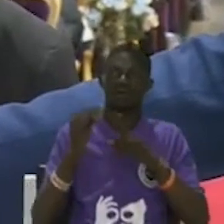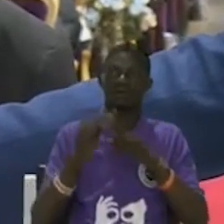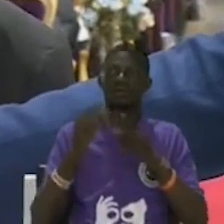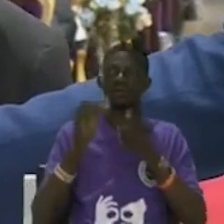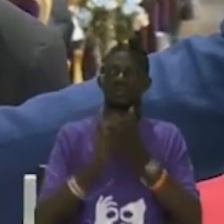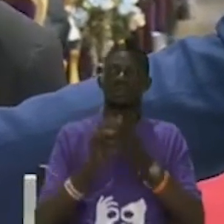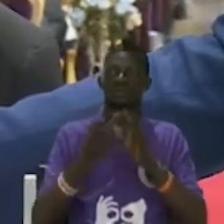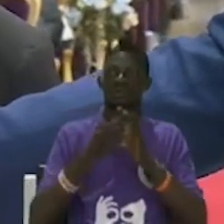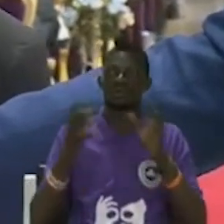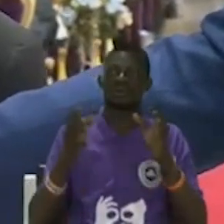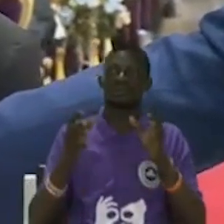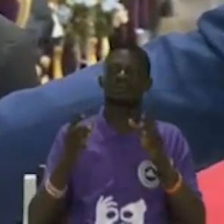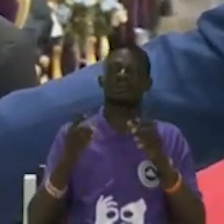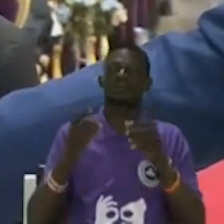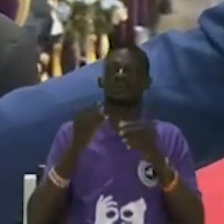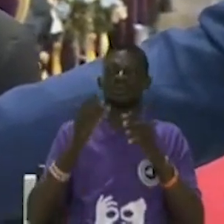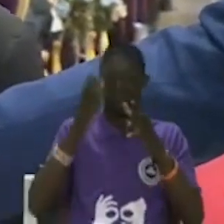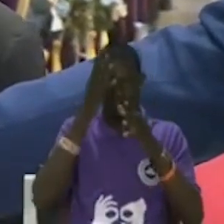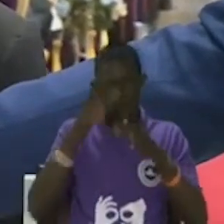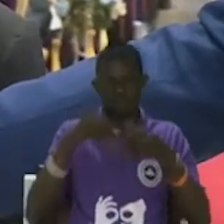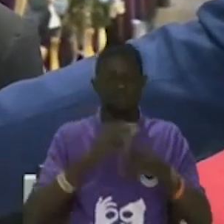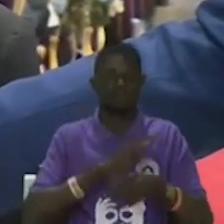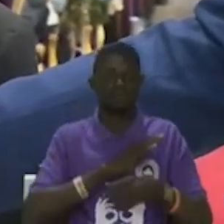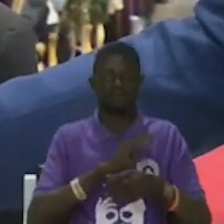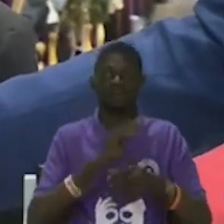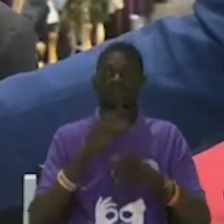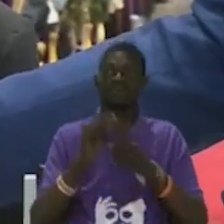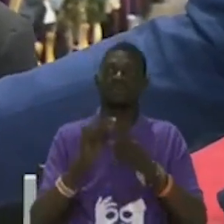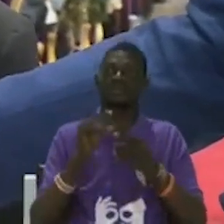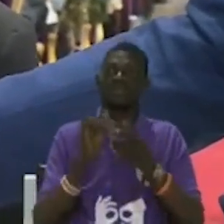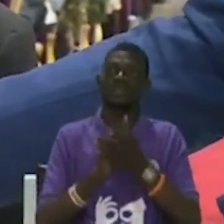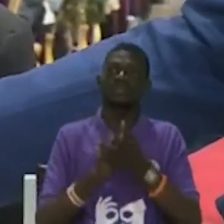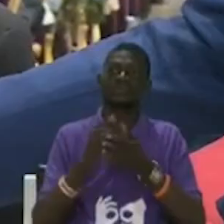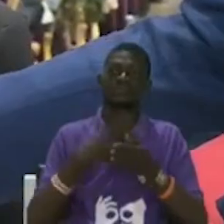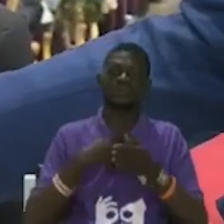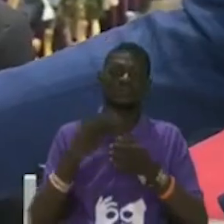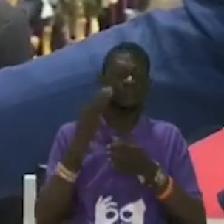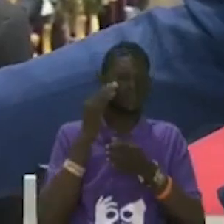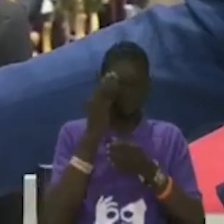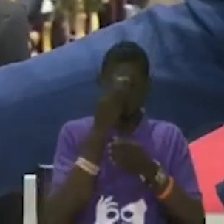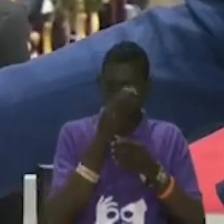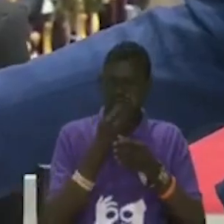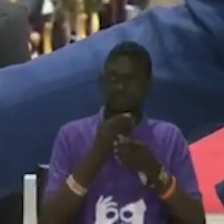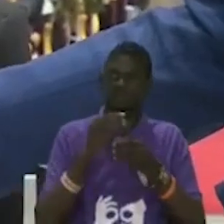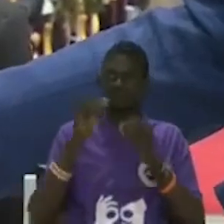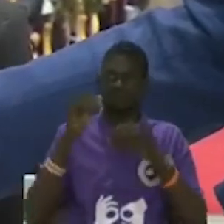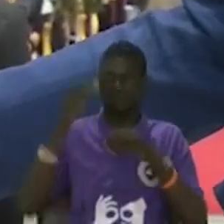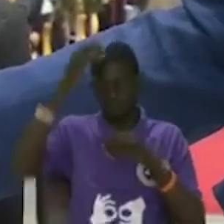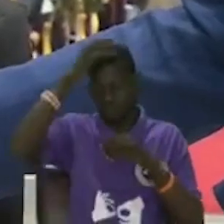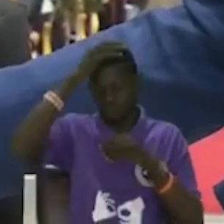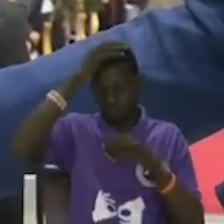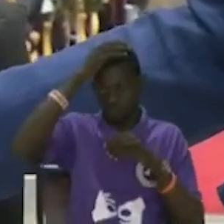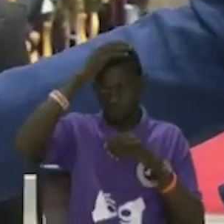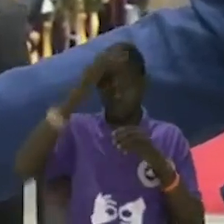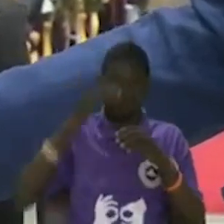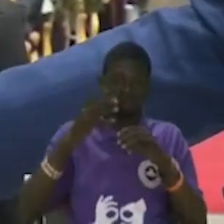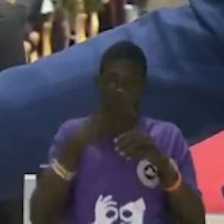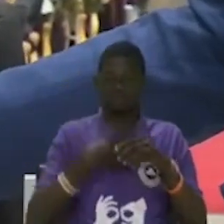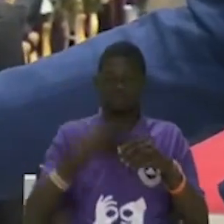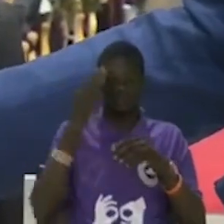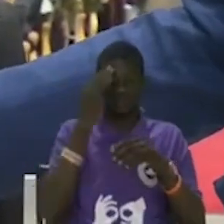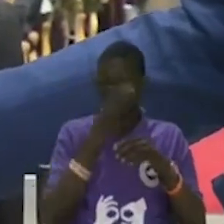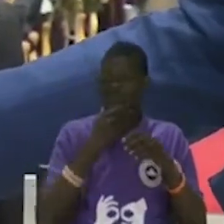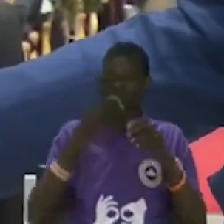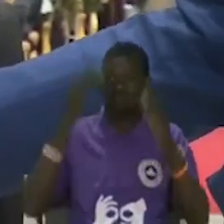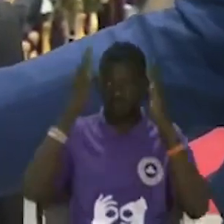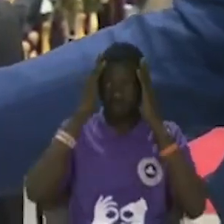why they release me. That is give us boldness. He said, that's handkerchief. So I put it on my head. After the